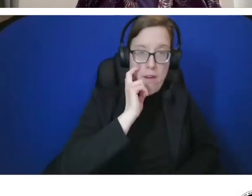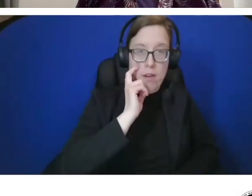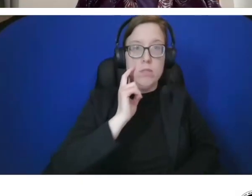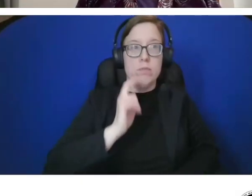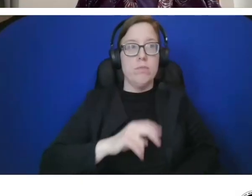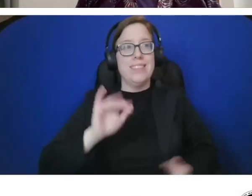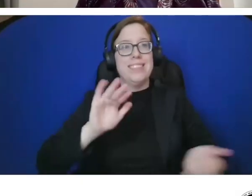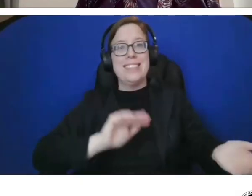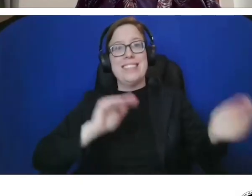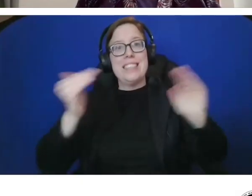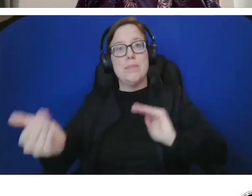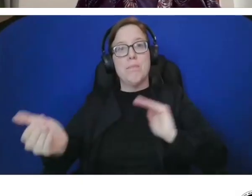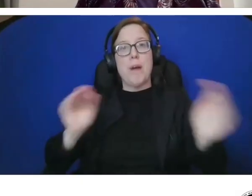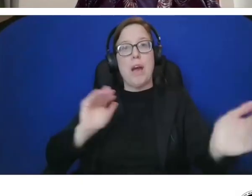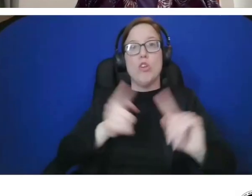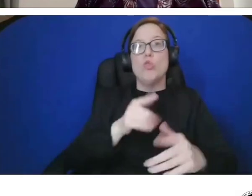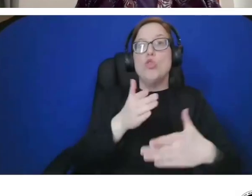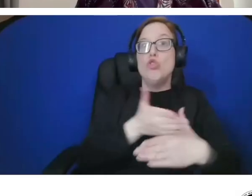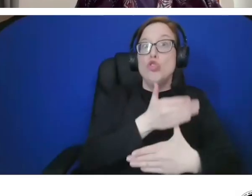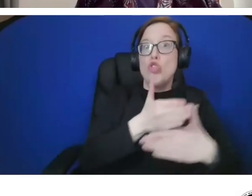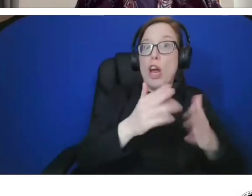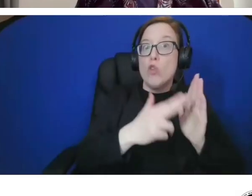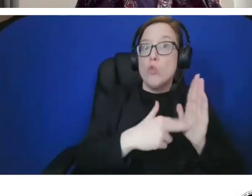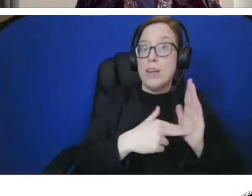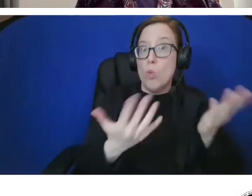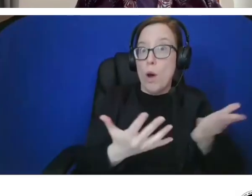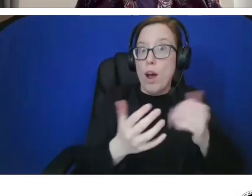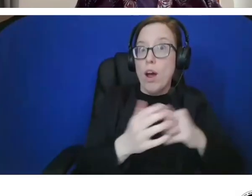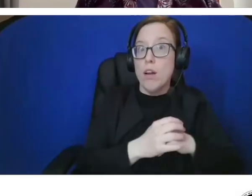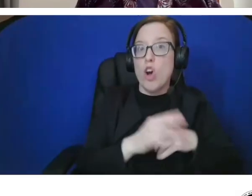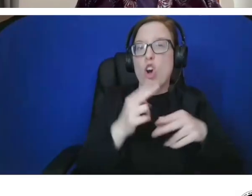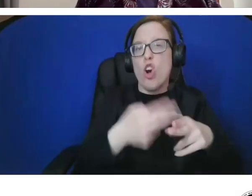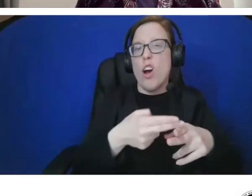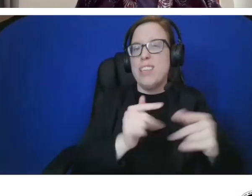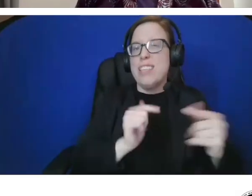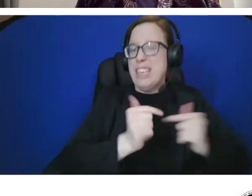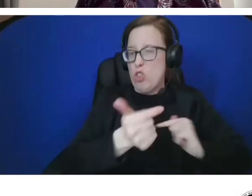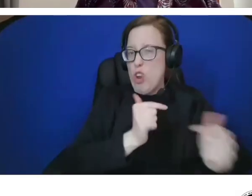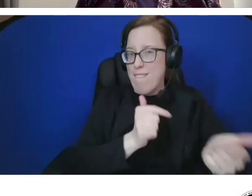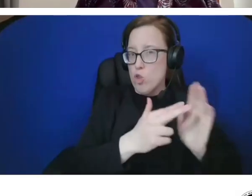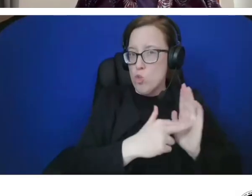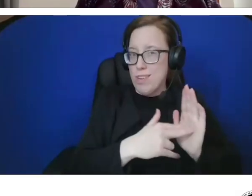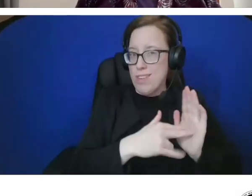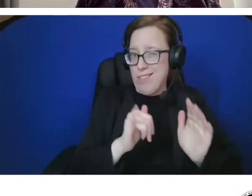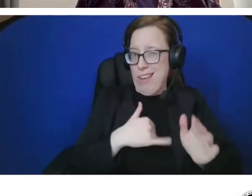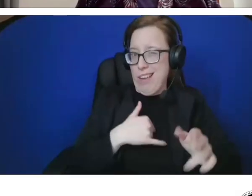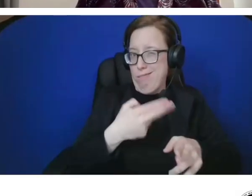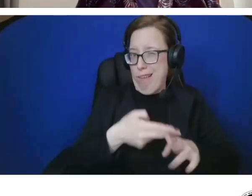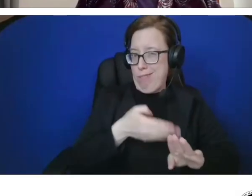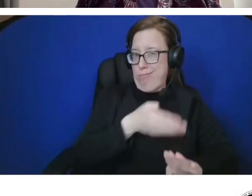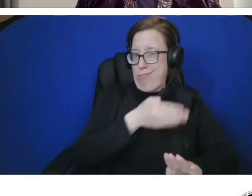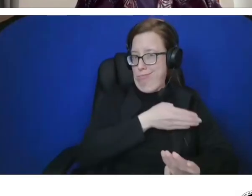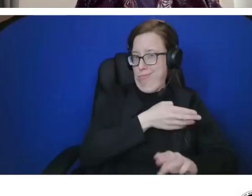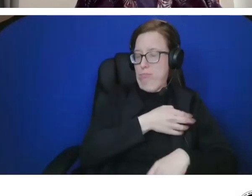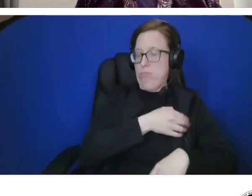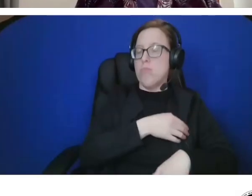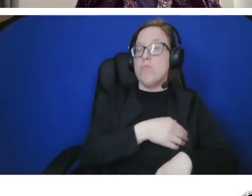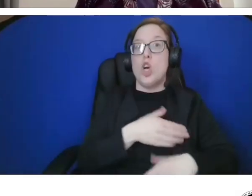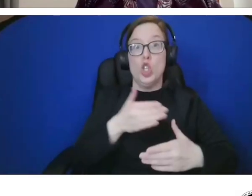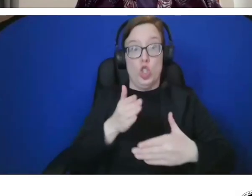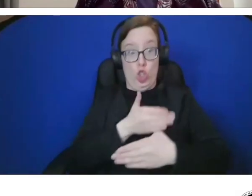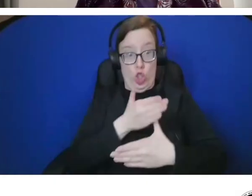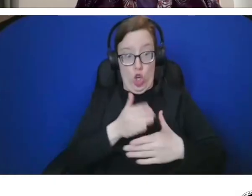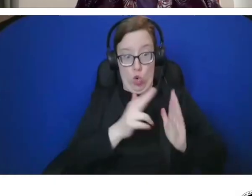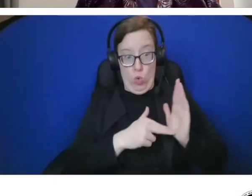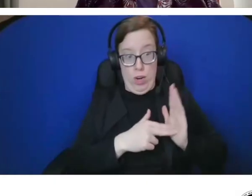as distinguished from shared reading. Shared reading is also known as interactive reading, as I said a moment ago. In